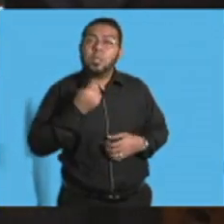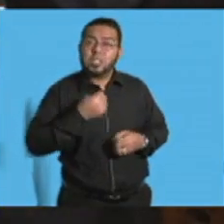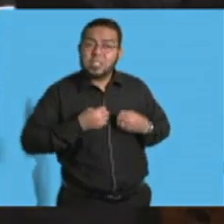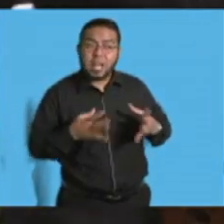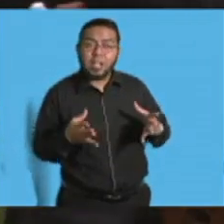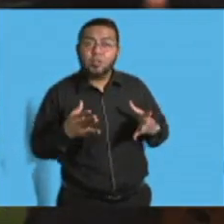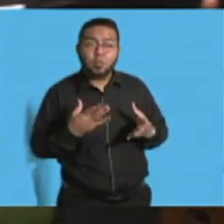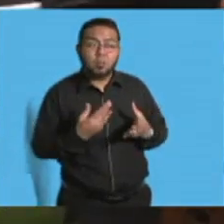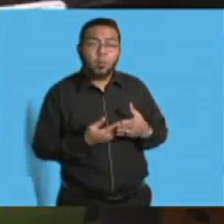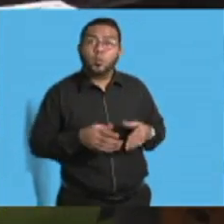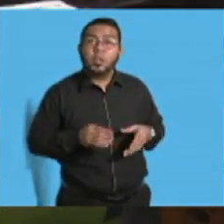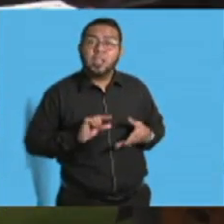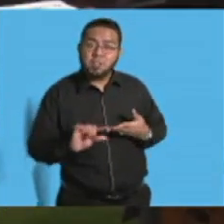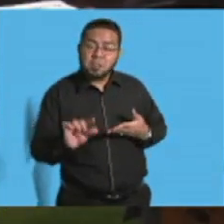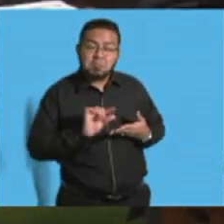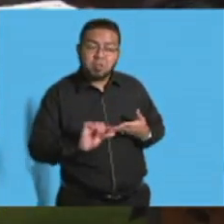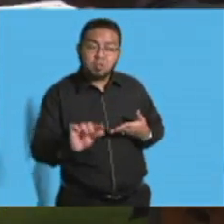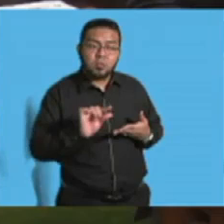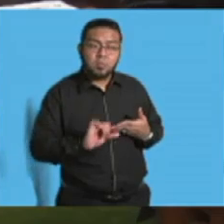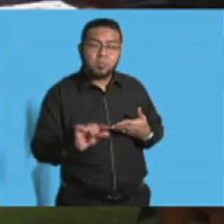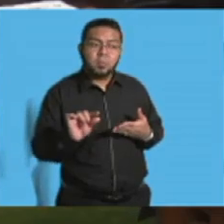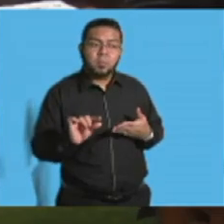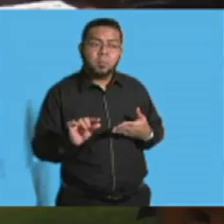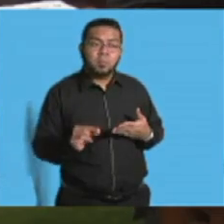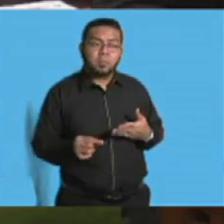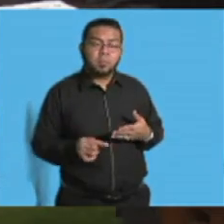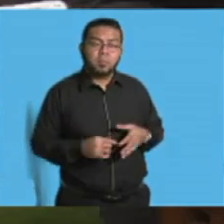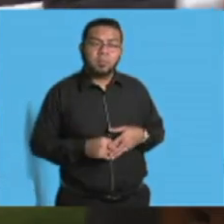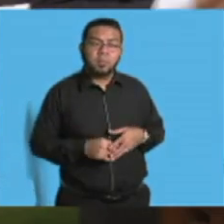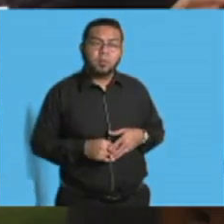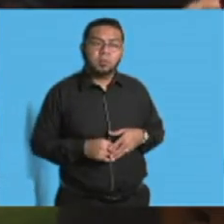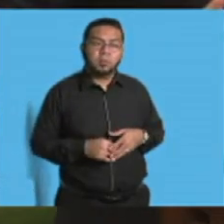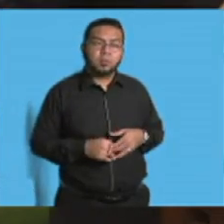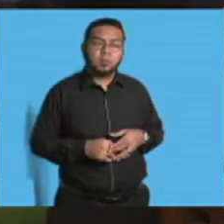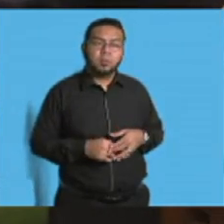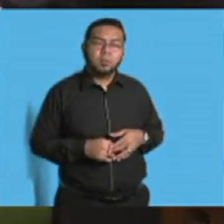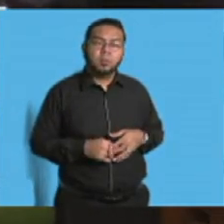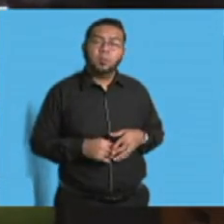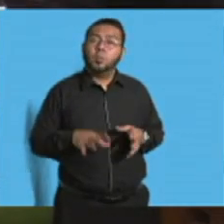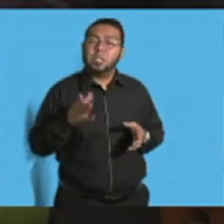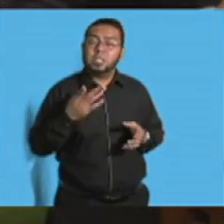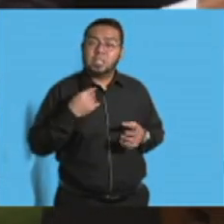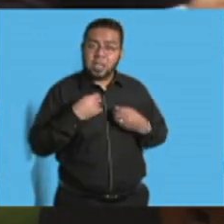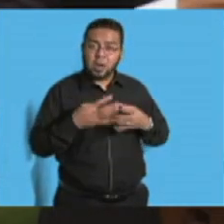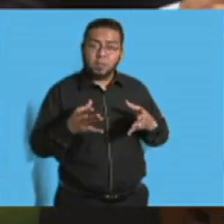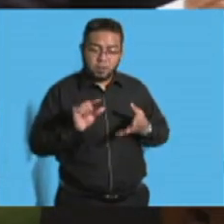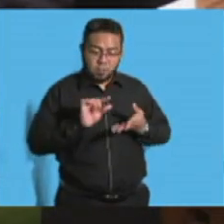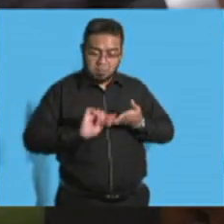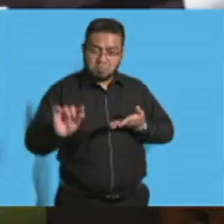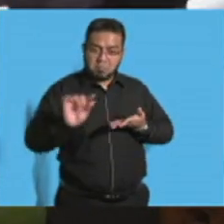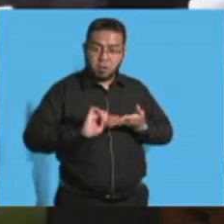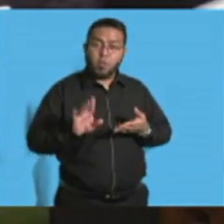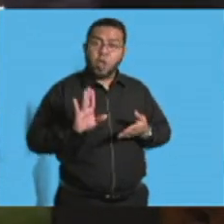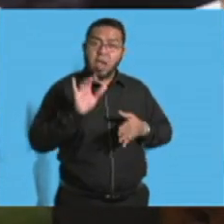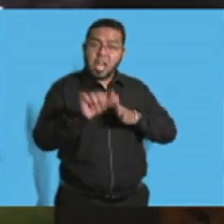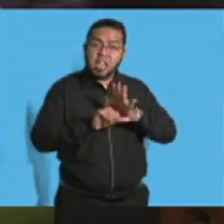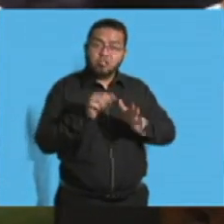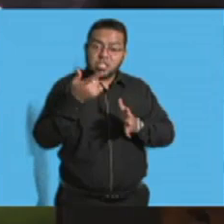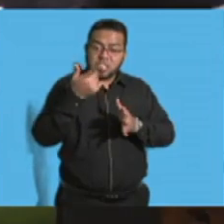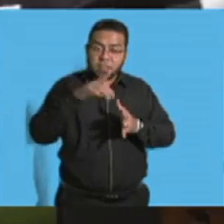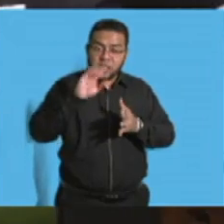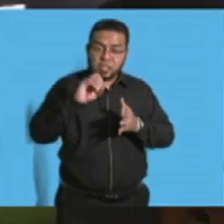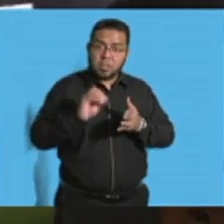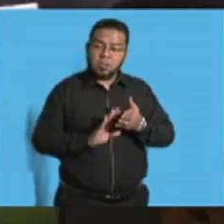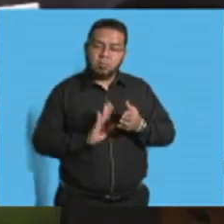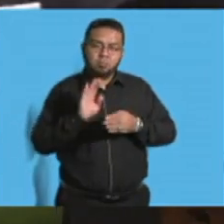we started off giving pension, Madam Speaker, if I could just round it off. We started off giving pension to those people who are over the age of 70, we started giving